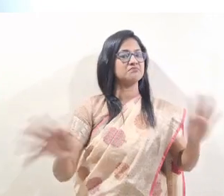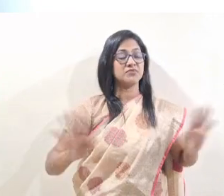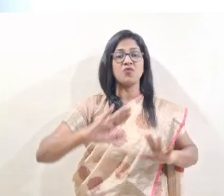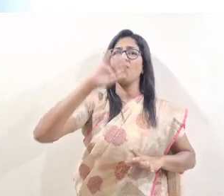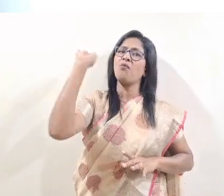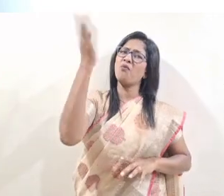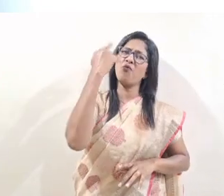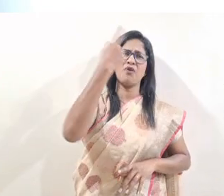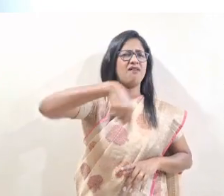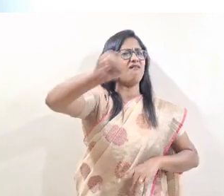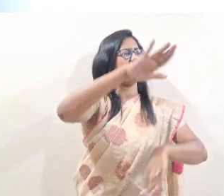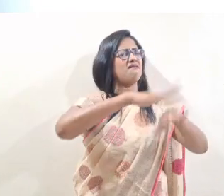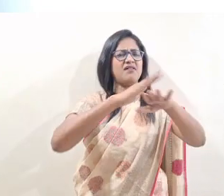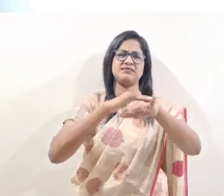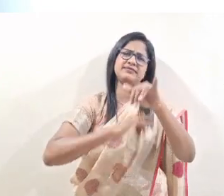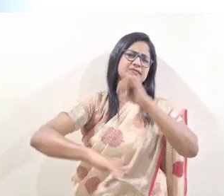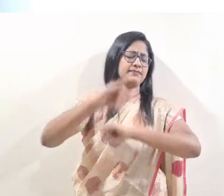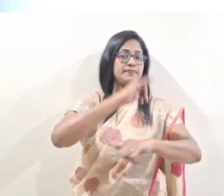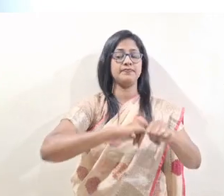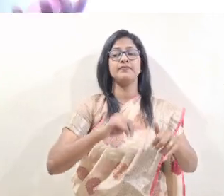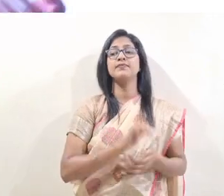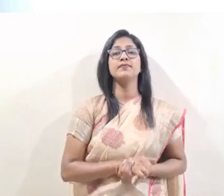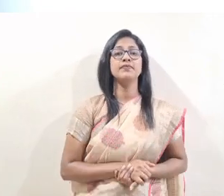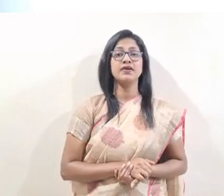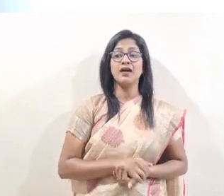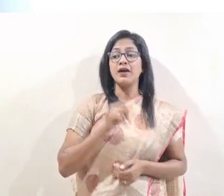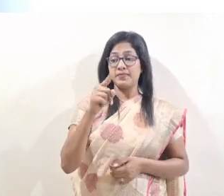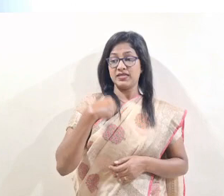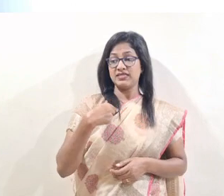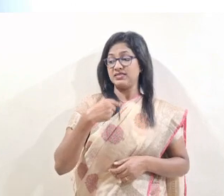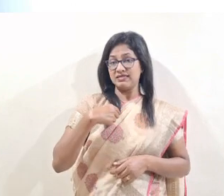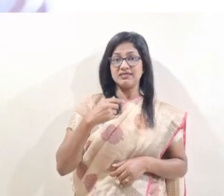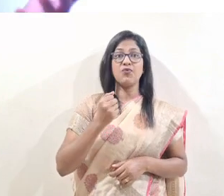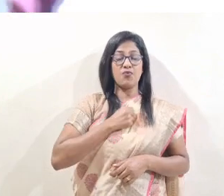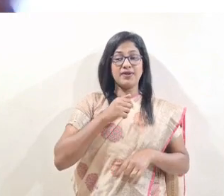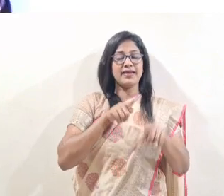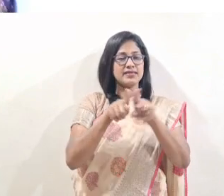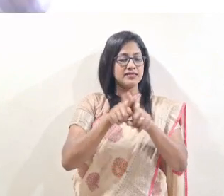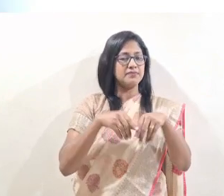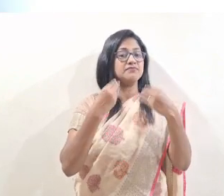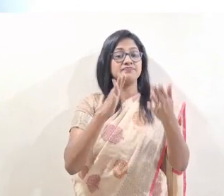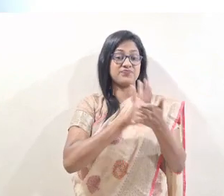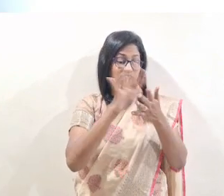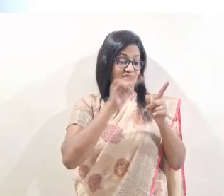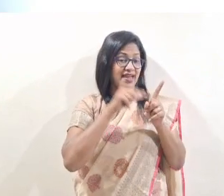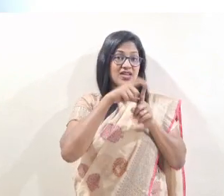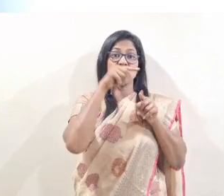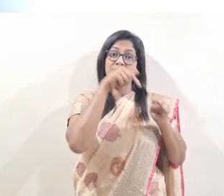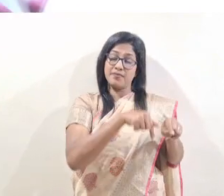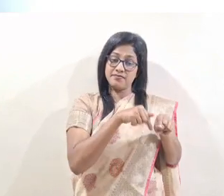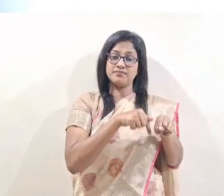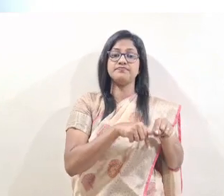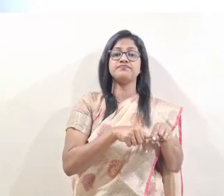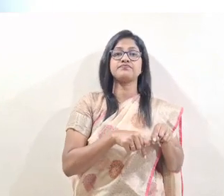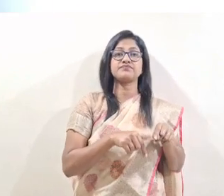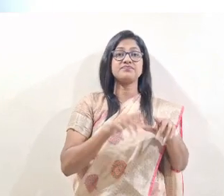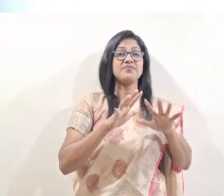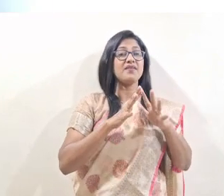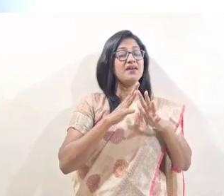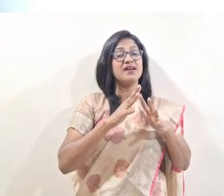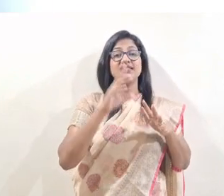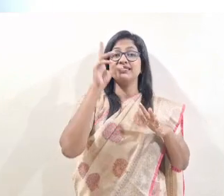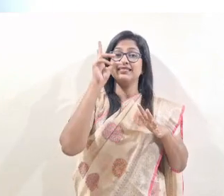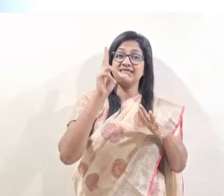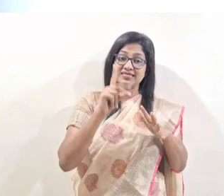common phenomena everybody has faced. Then I can tell you with my own example. Hyderabad was one of the